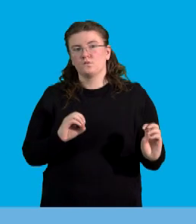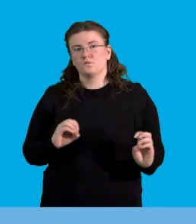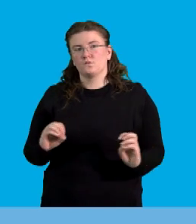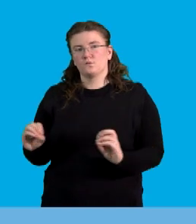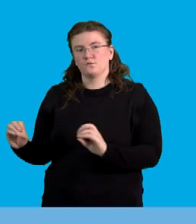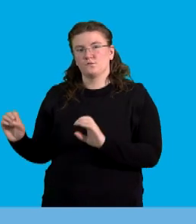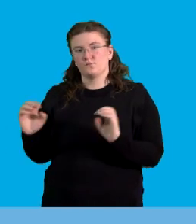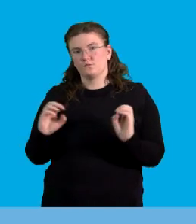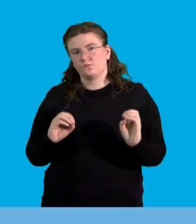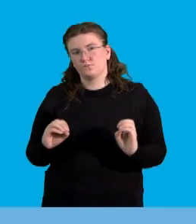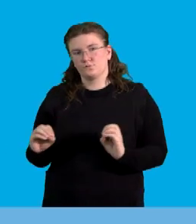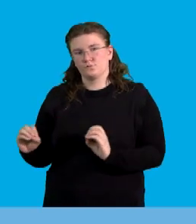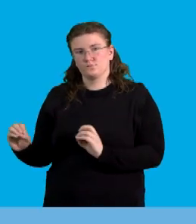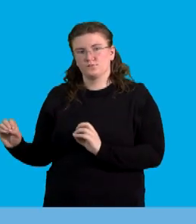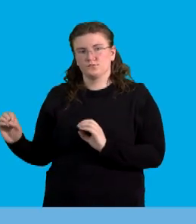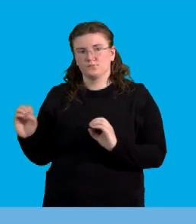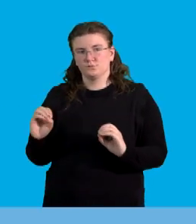flows